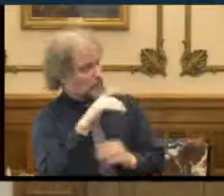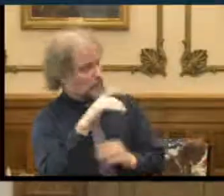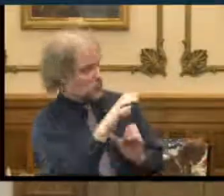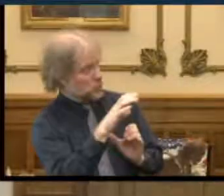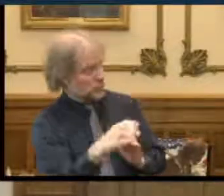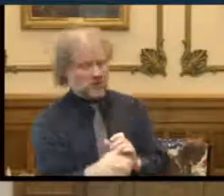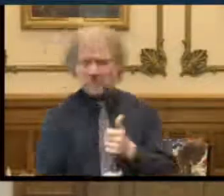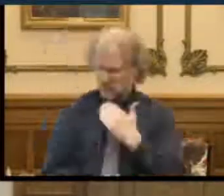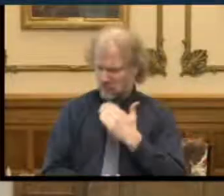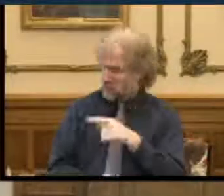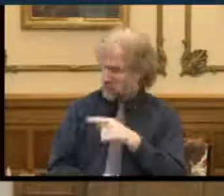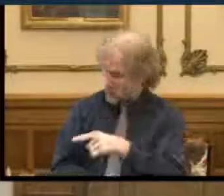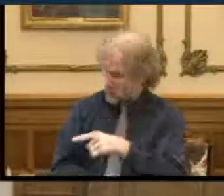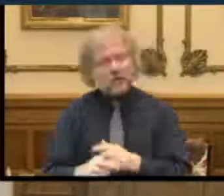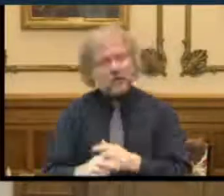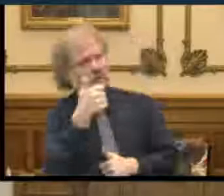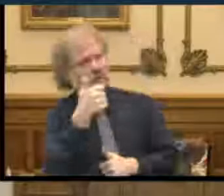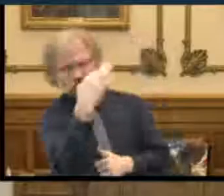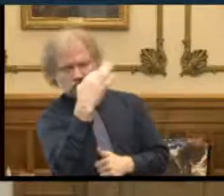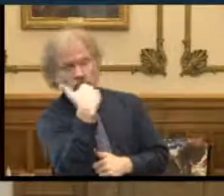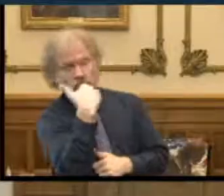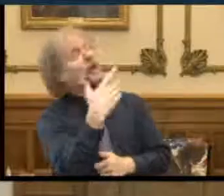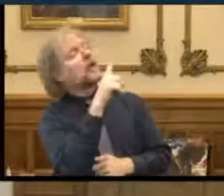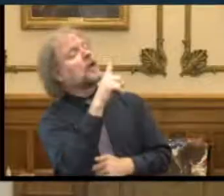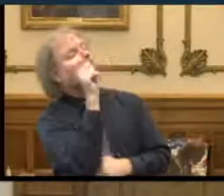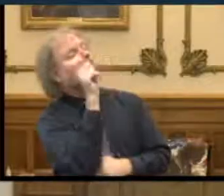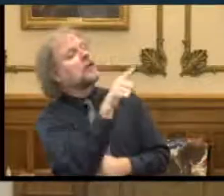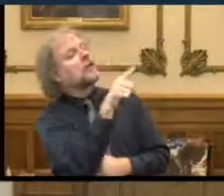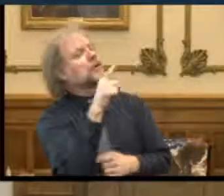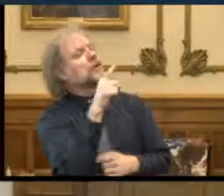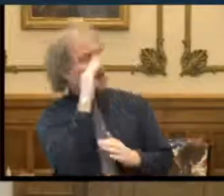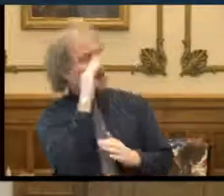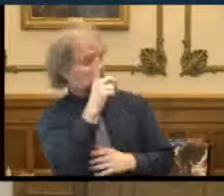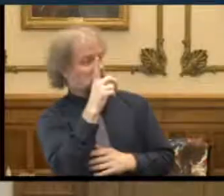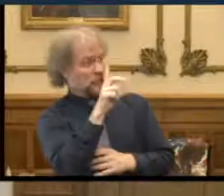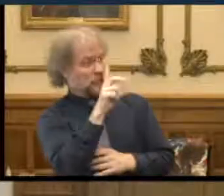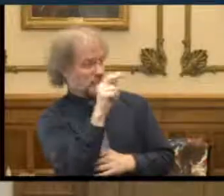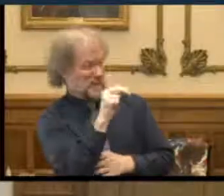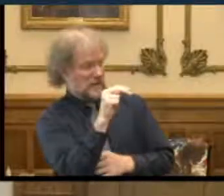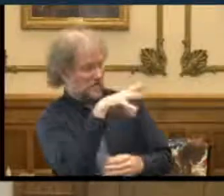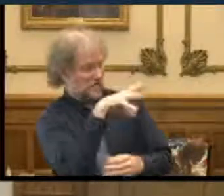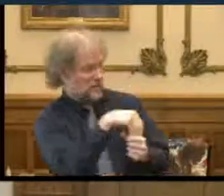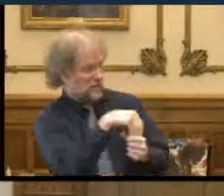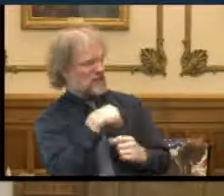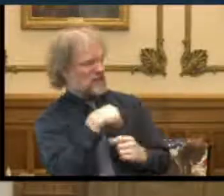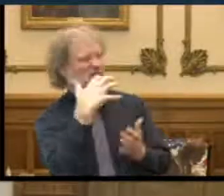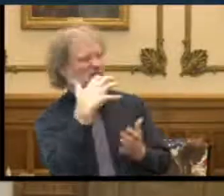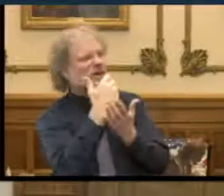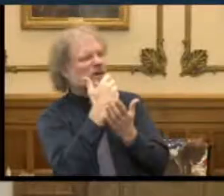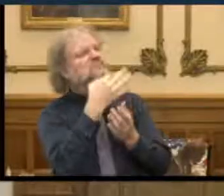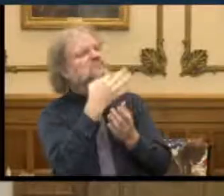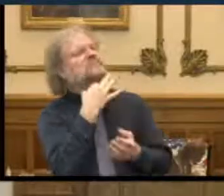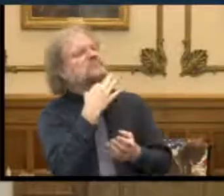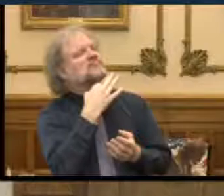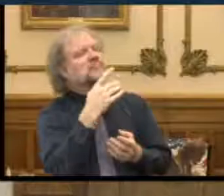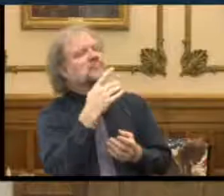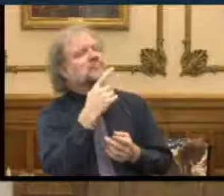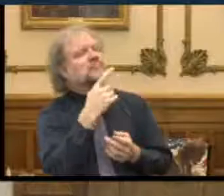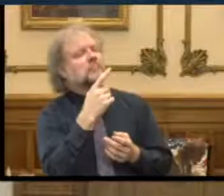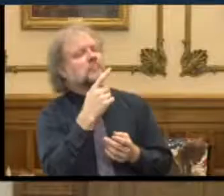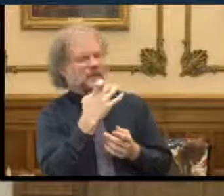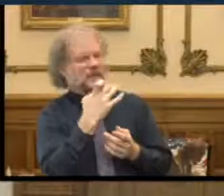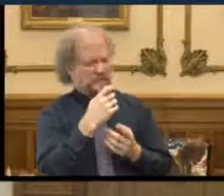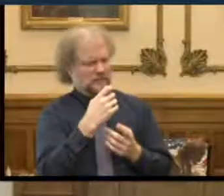Yourself? Good. 2 questions. I hope Dr. Dan is there because I'd like to just get an update on, we've heard some